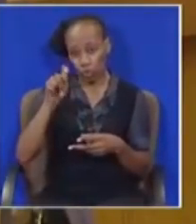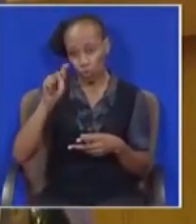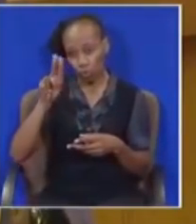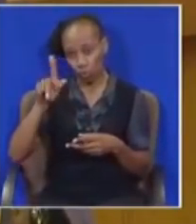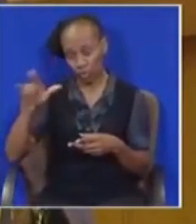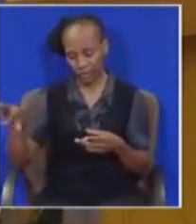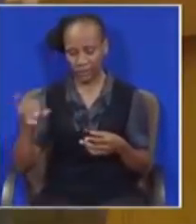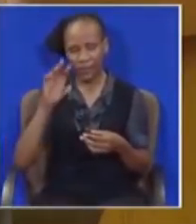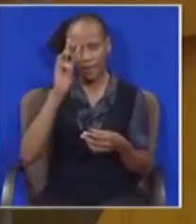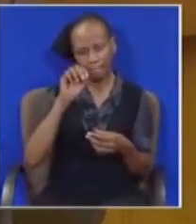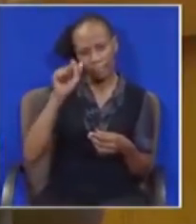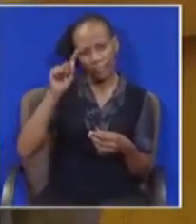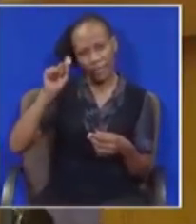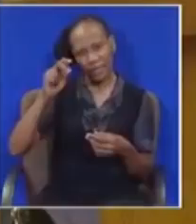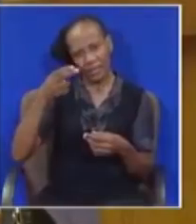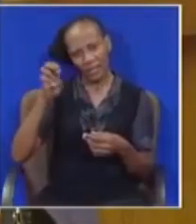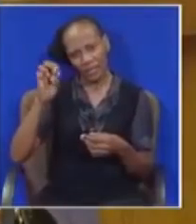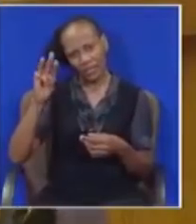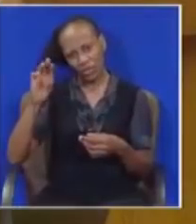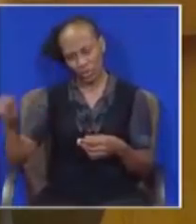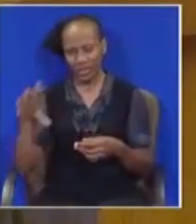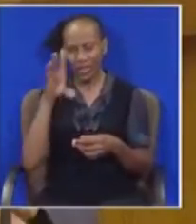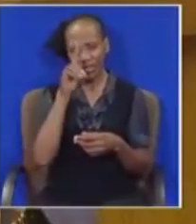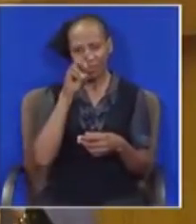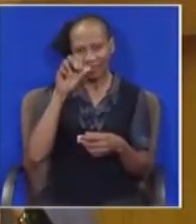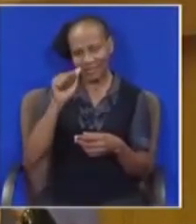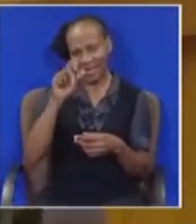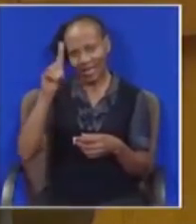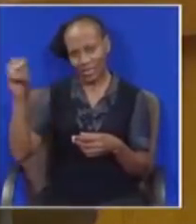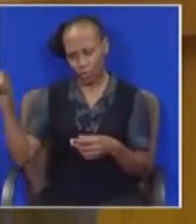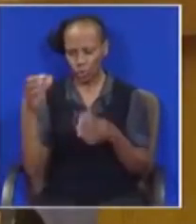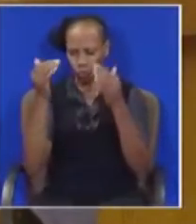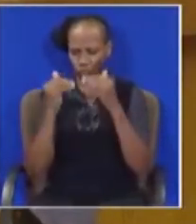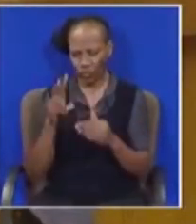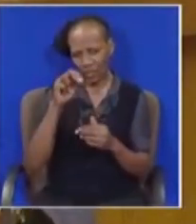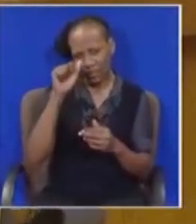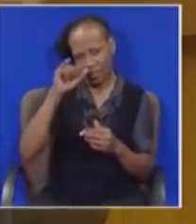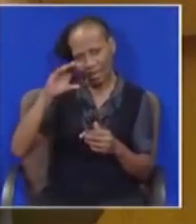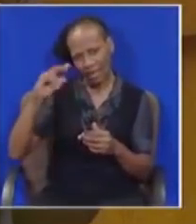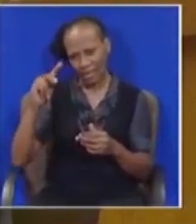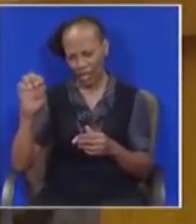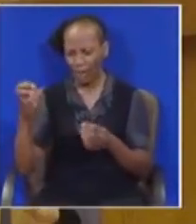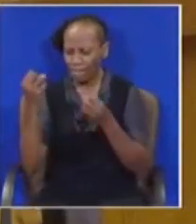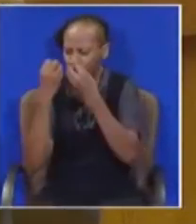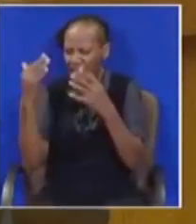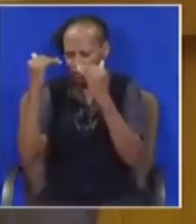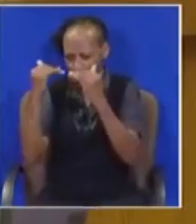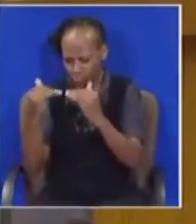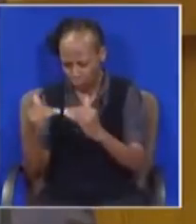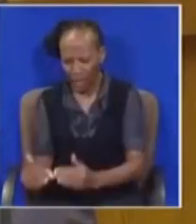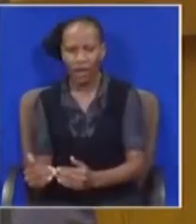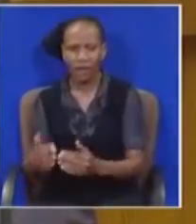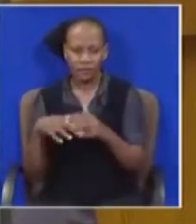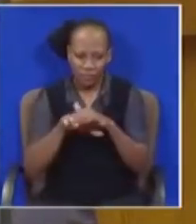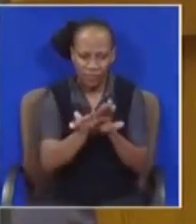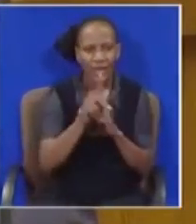of the leaders of our people, Dr. Dadu, Dr. Naika, and many others went to Kliptown and